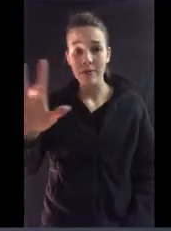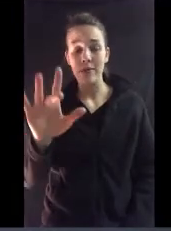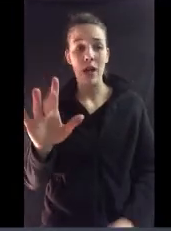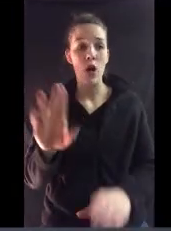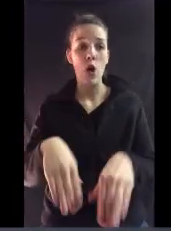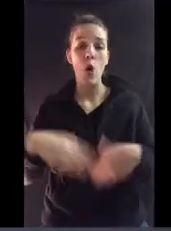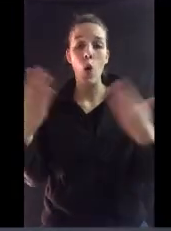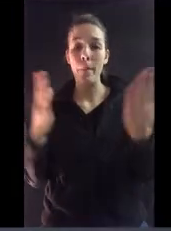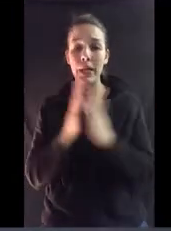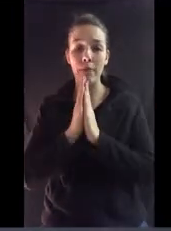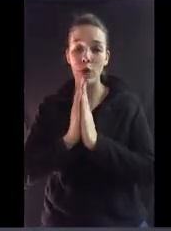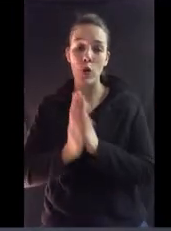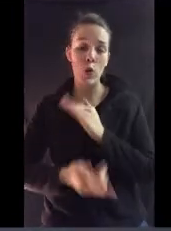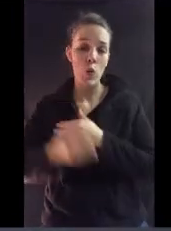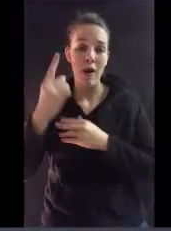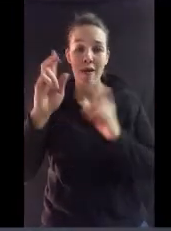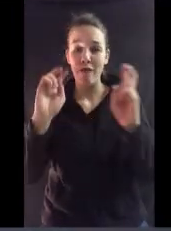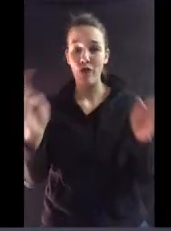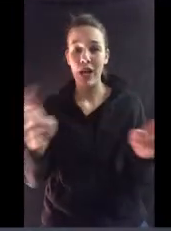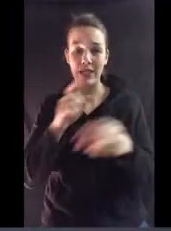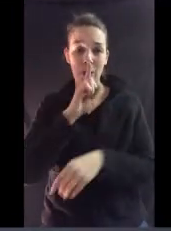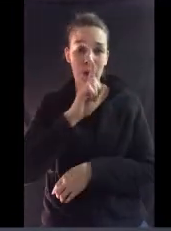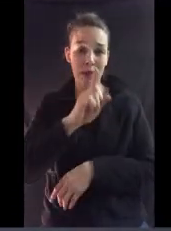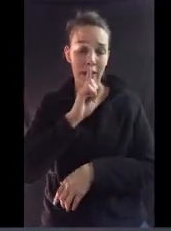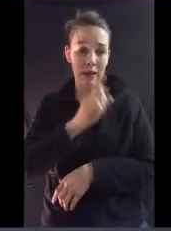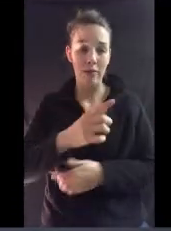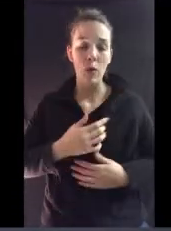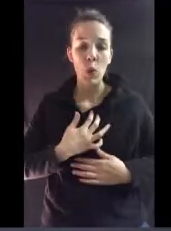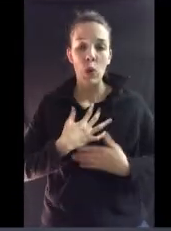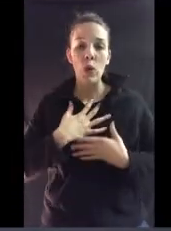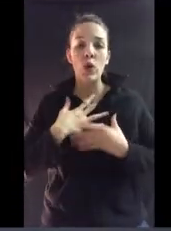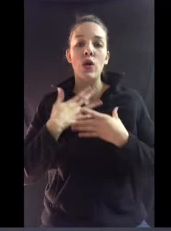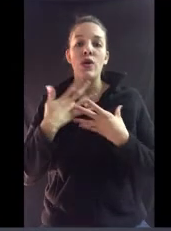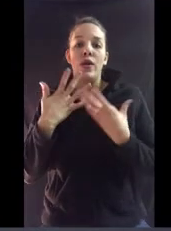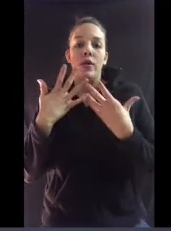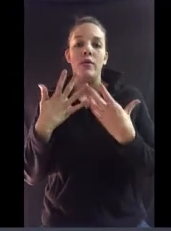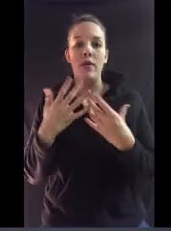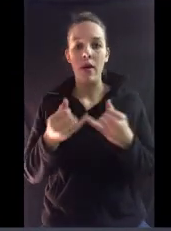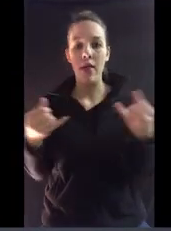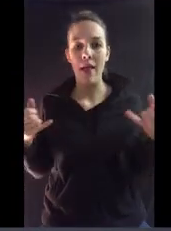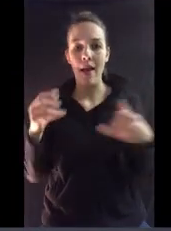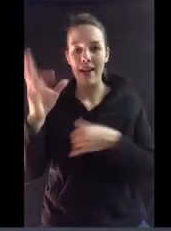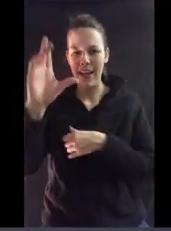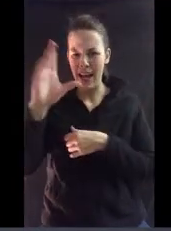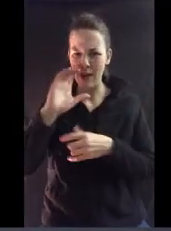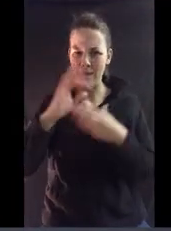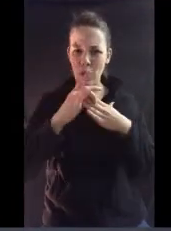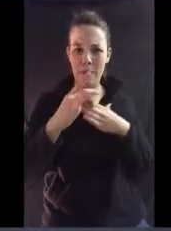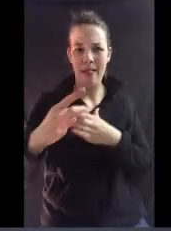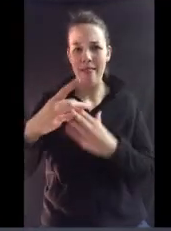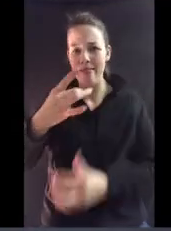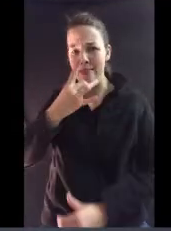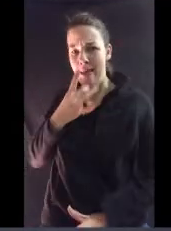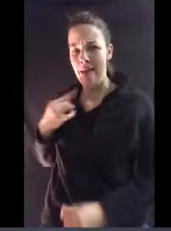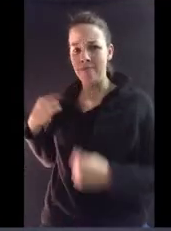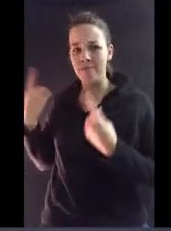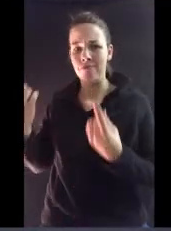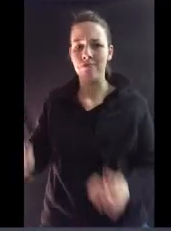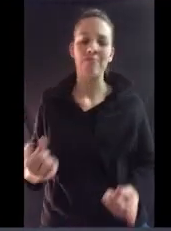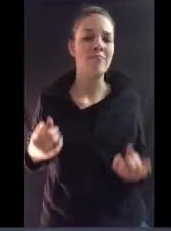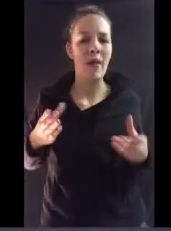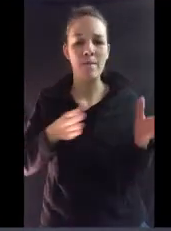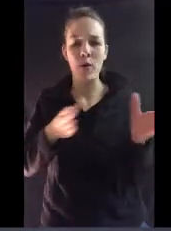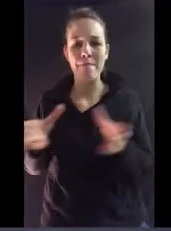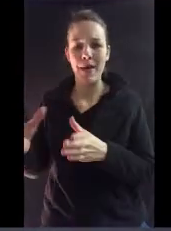our guiding light. And in our opening prayer, the one phrase that really warmed me is the line, "God, you have been our